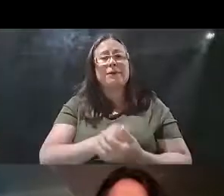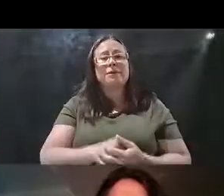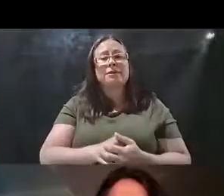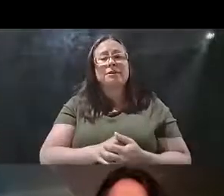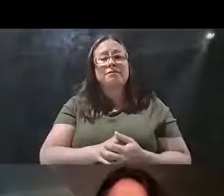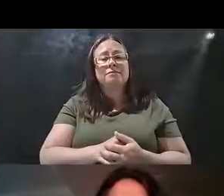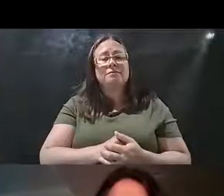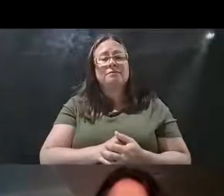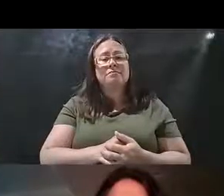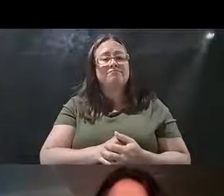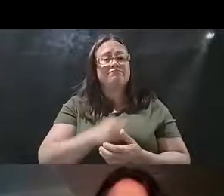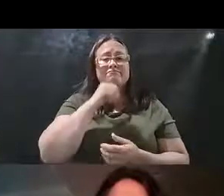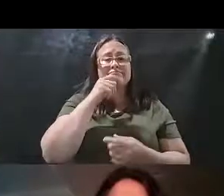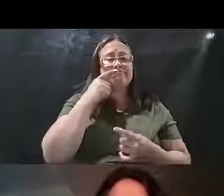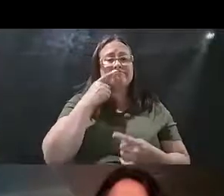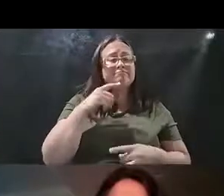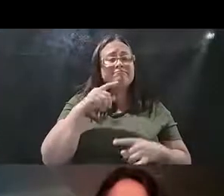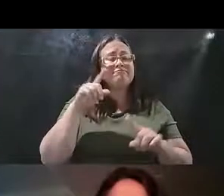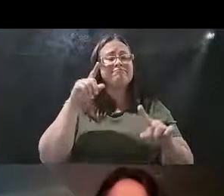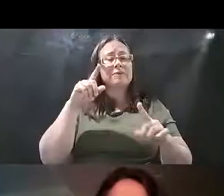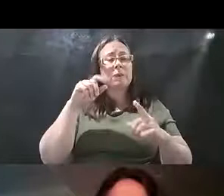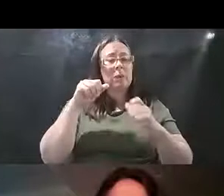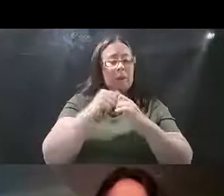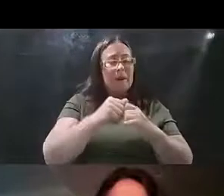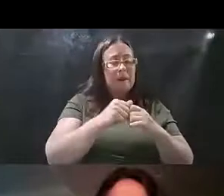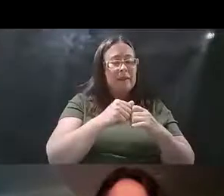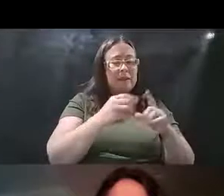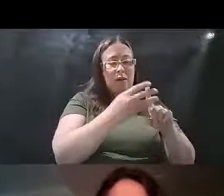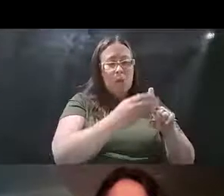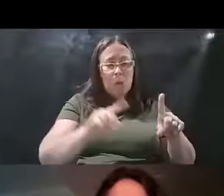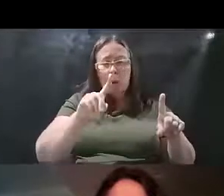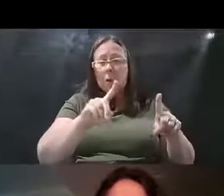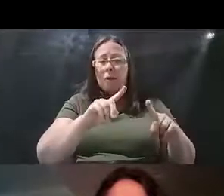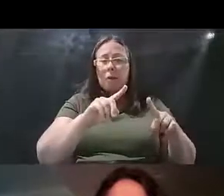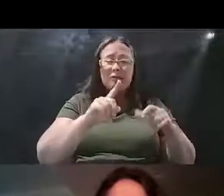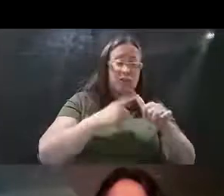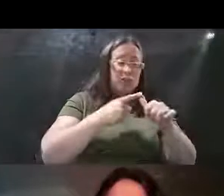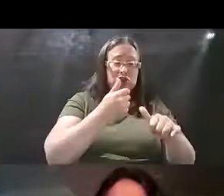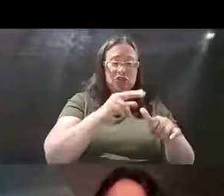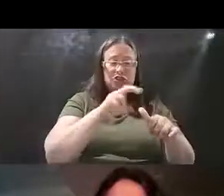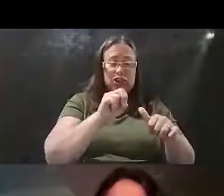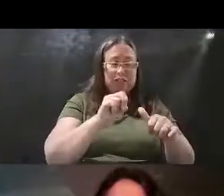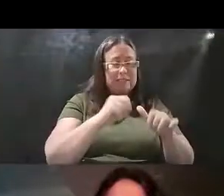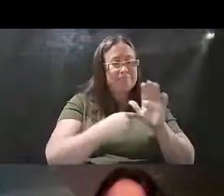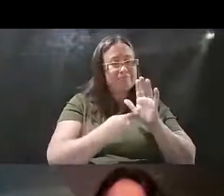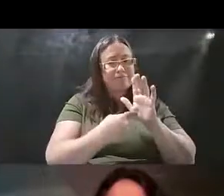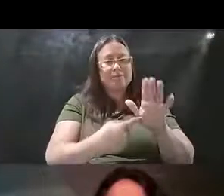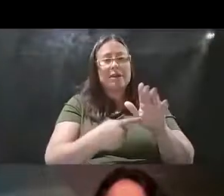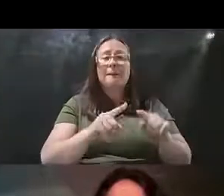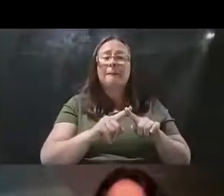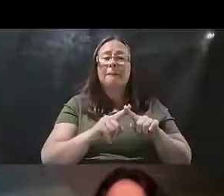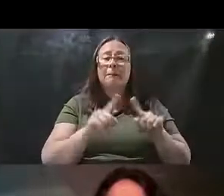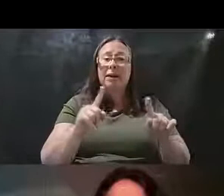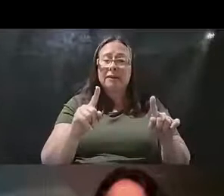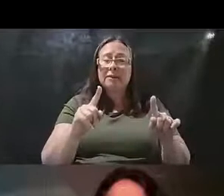didn't succeed in cloning the first gene expressed in the chick oviduct, but